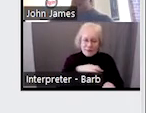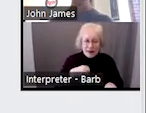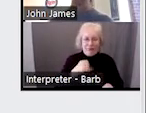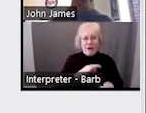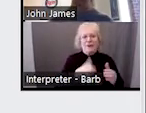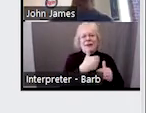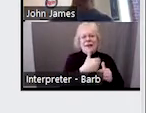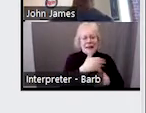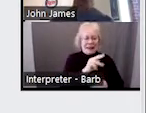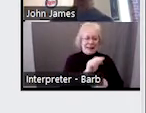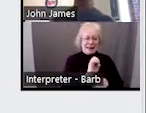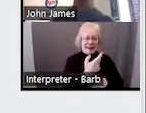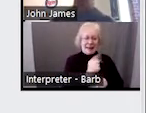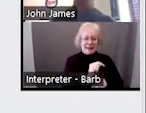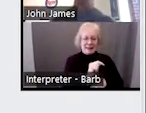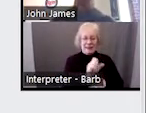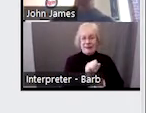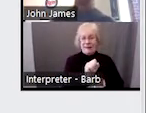So I was like